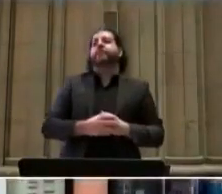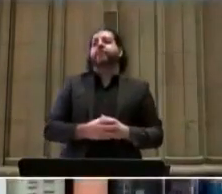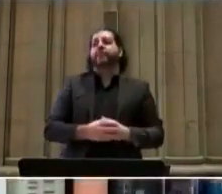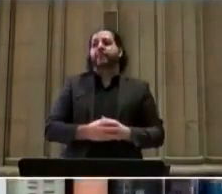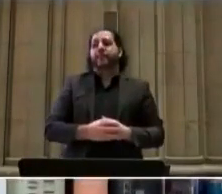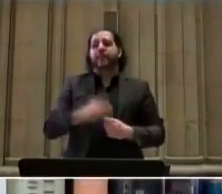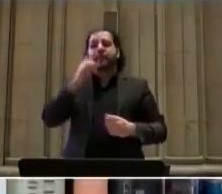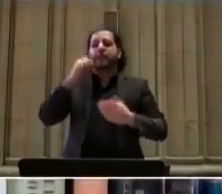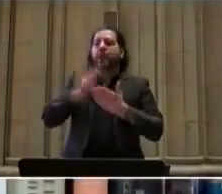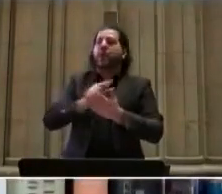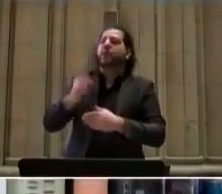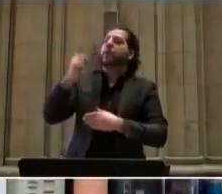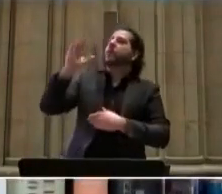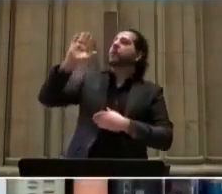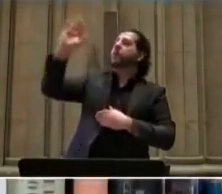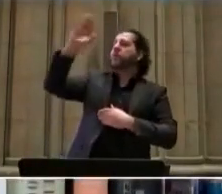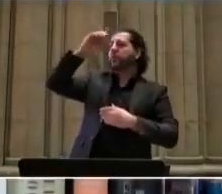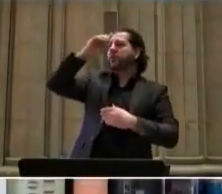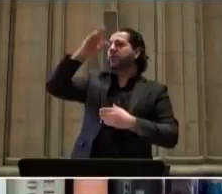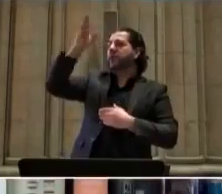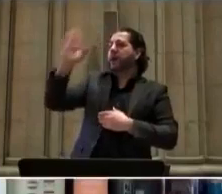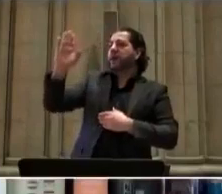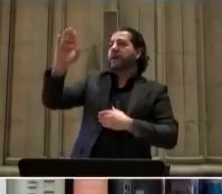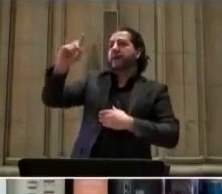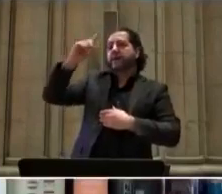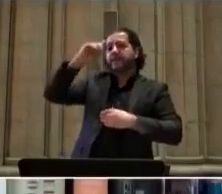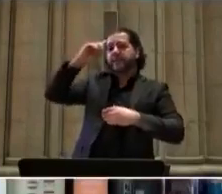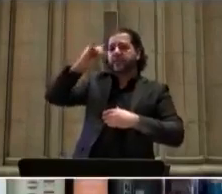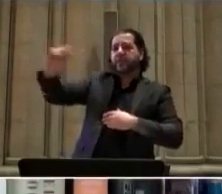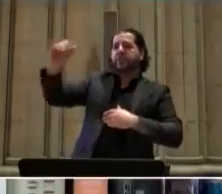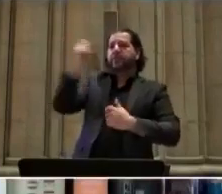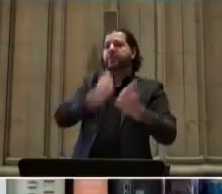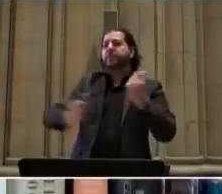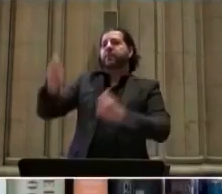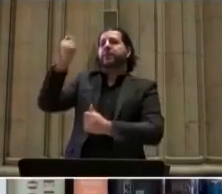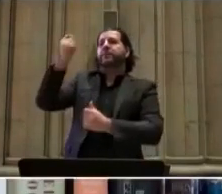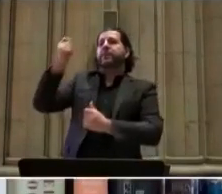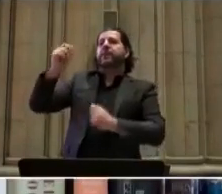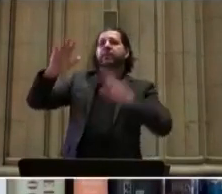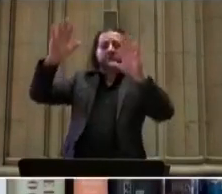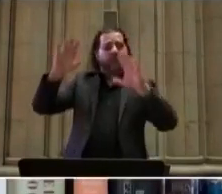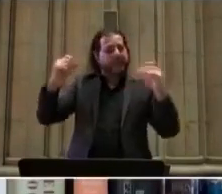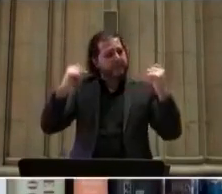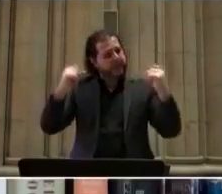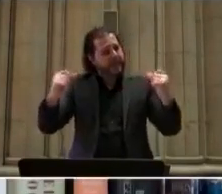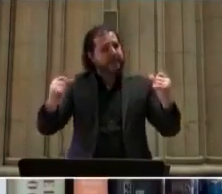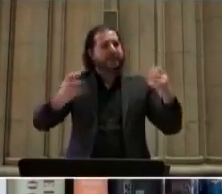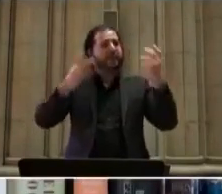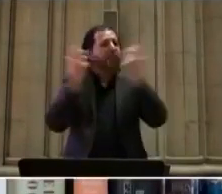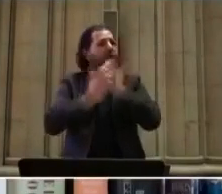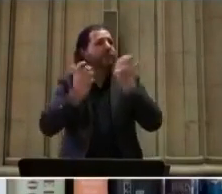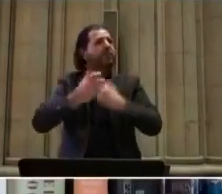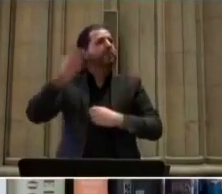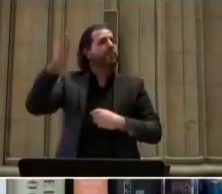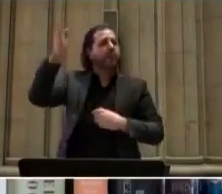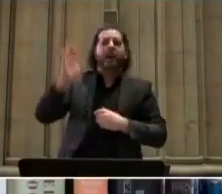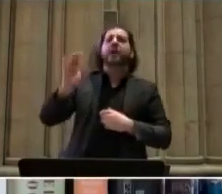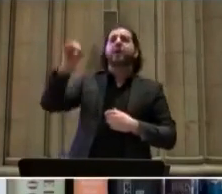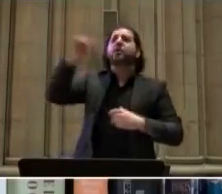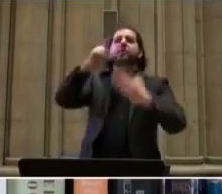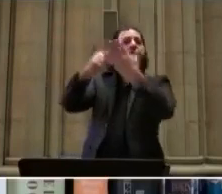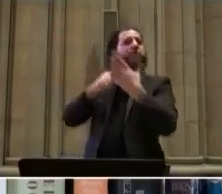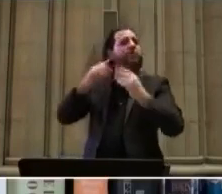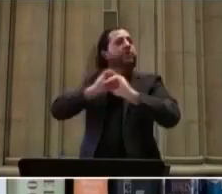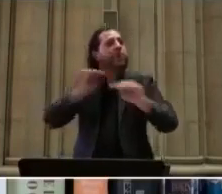For the Holy One, your God, is eternal and supreme, the great, the mighty, and the awesome God, who shows